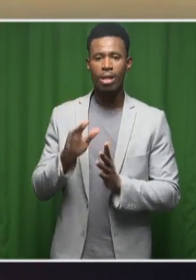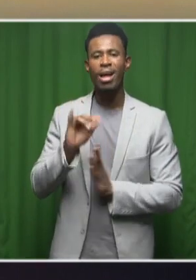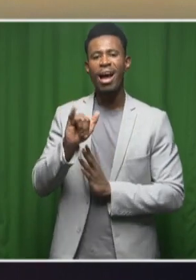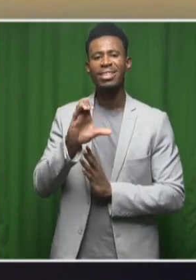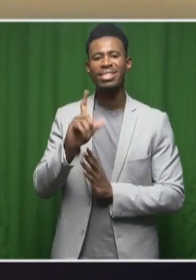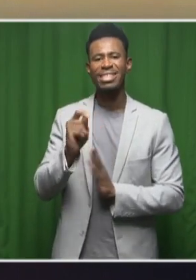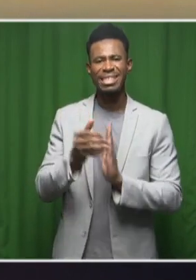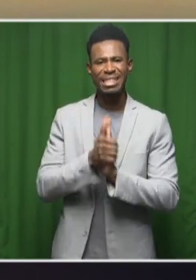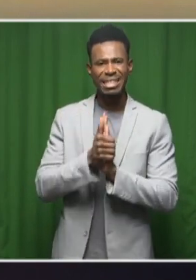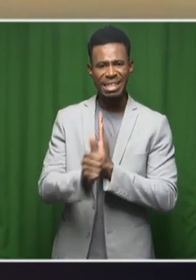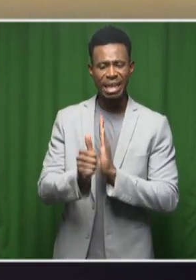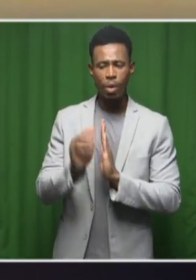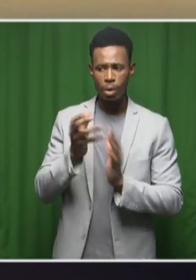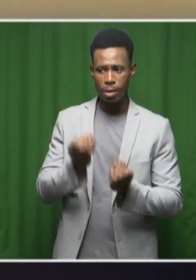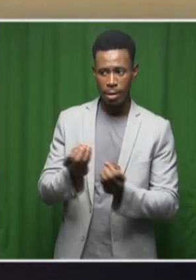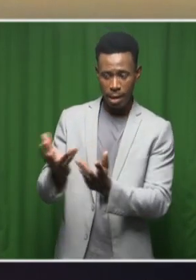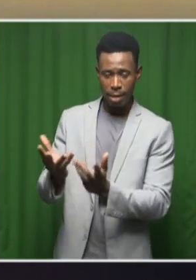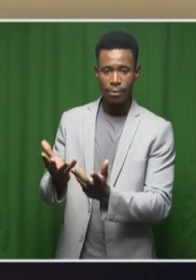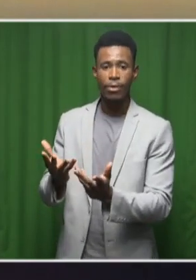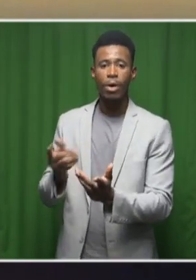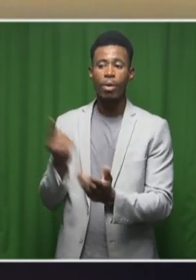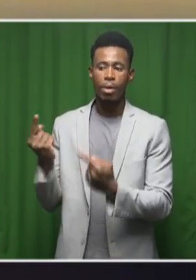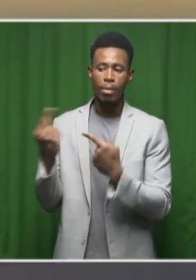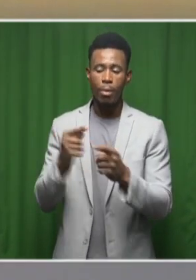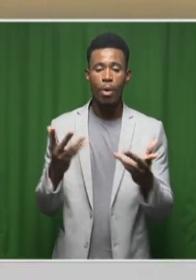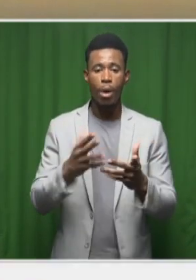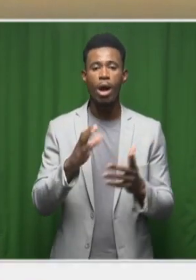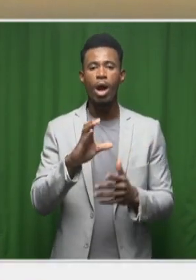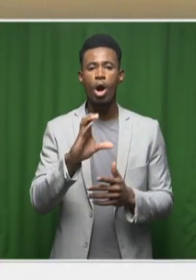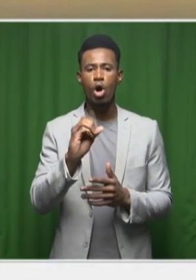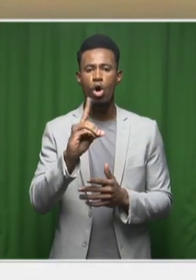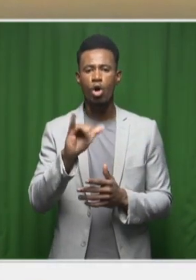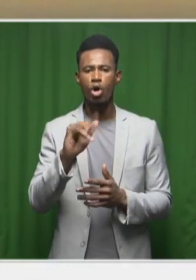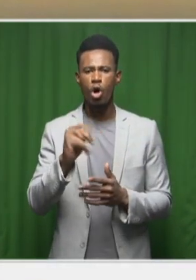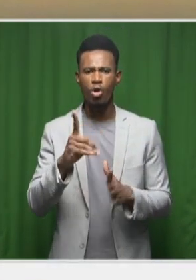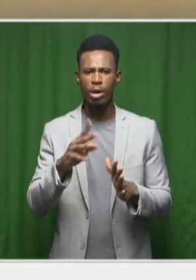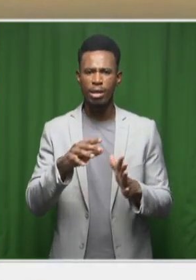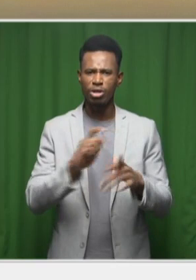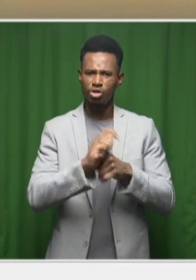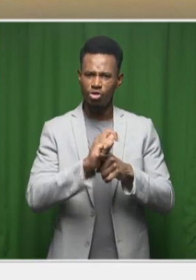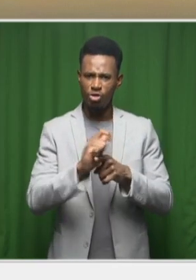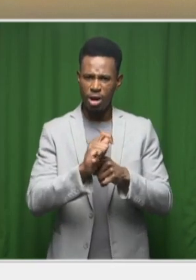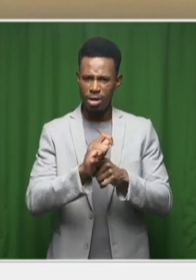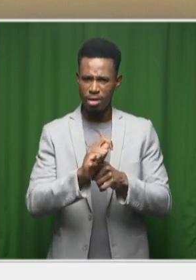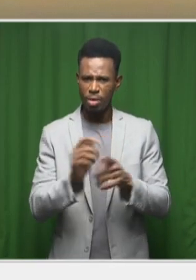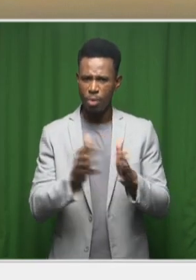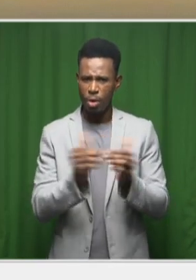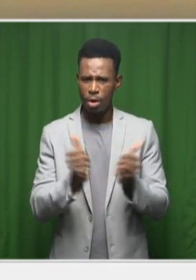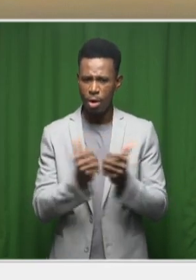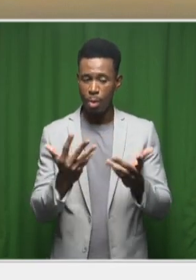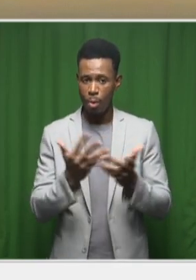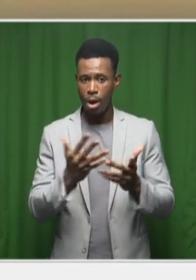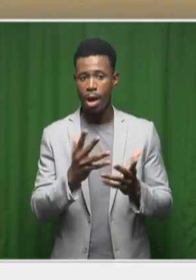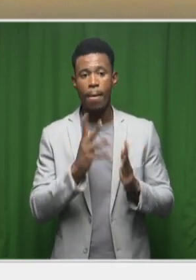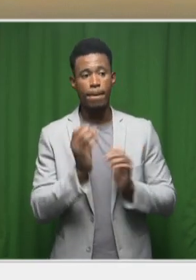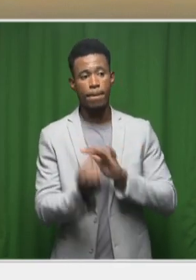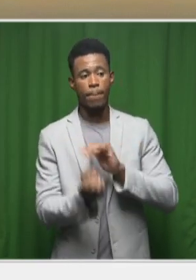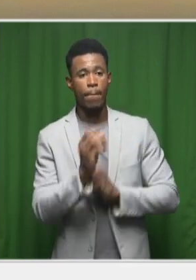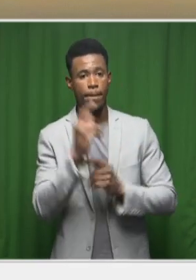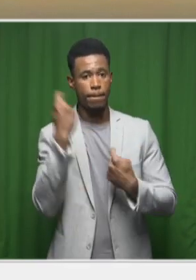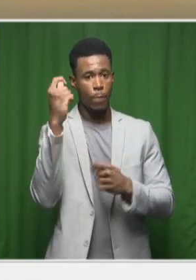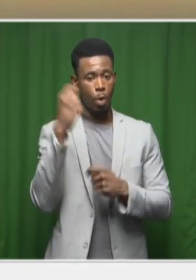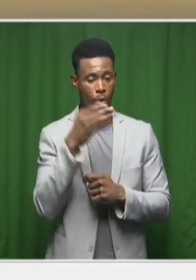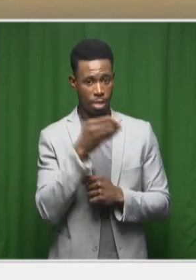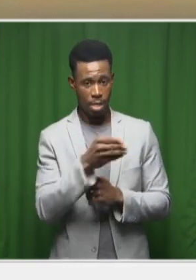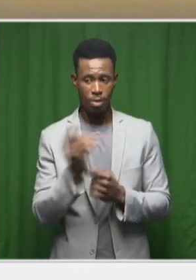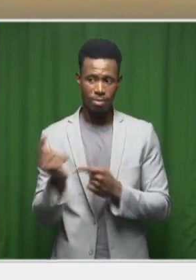skills at a coding camp in Polokwane between the 23rd of June and the 4th of July. A report by UNICEF revealed that